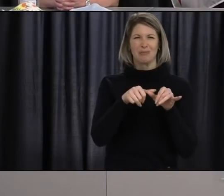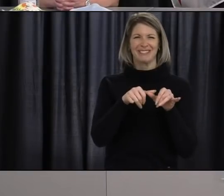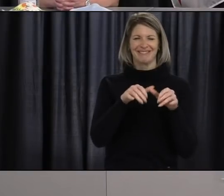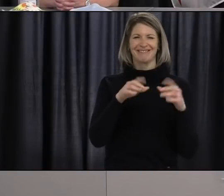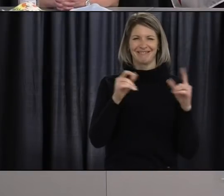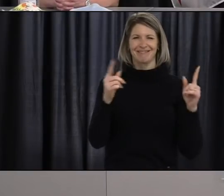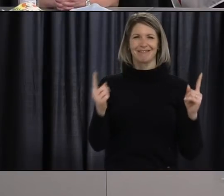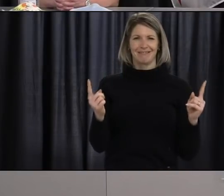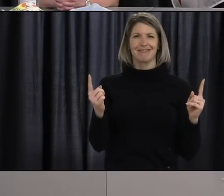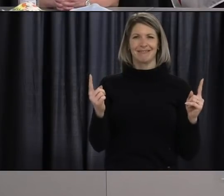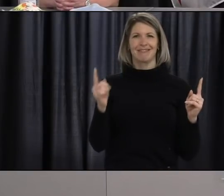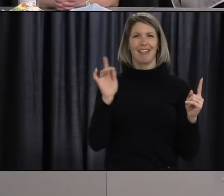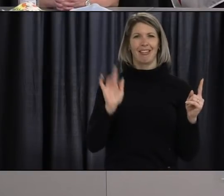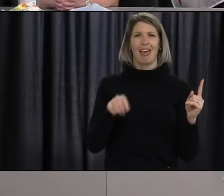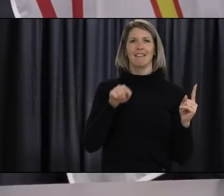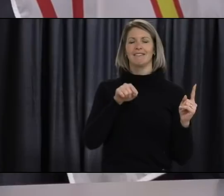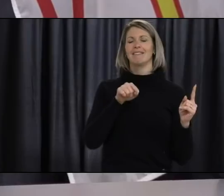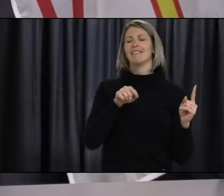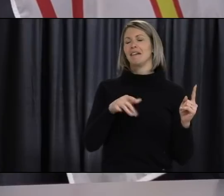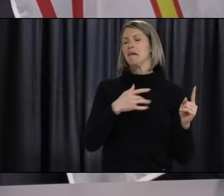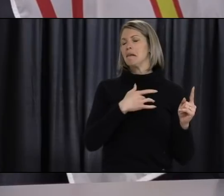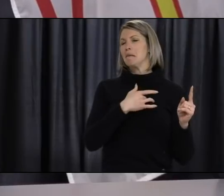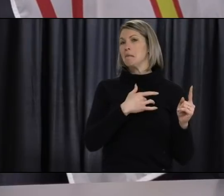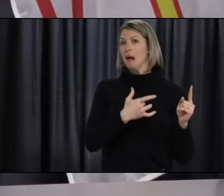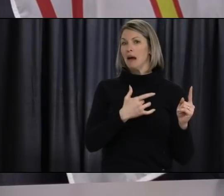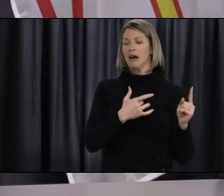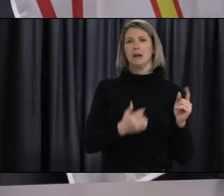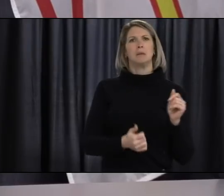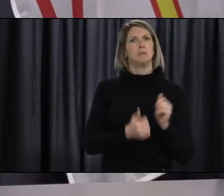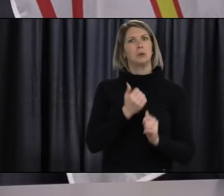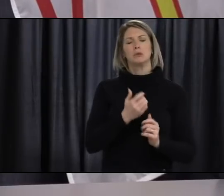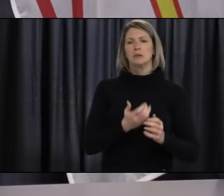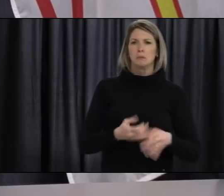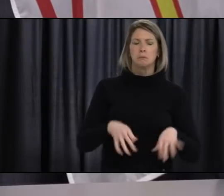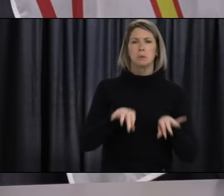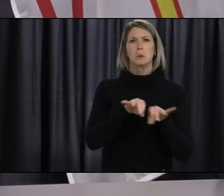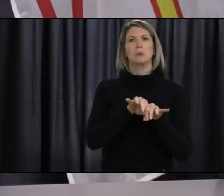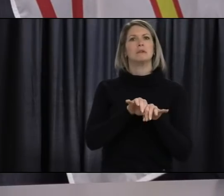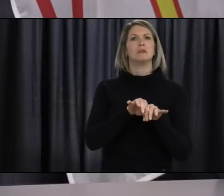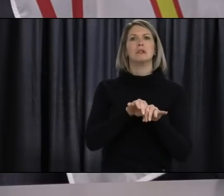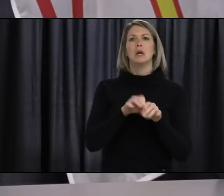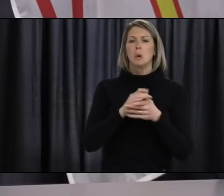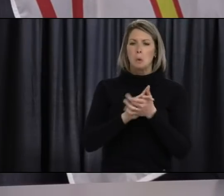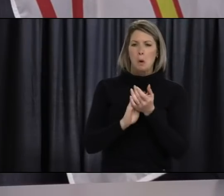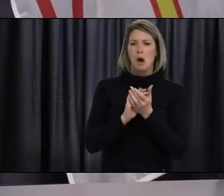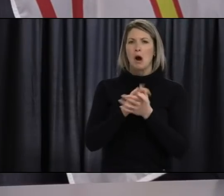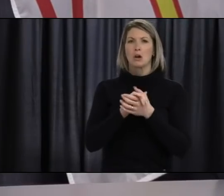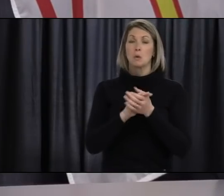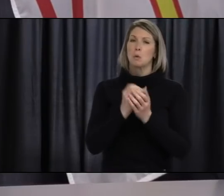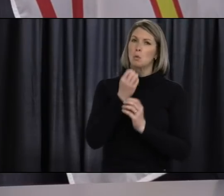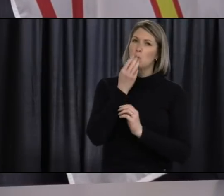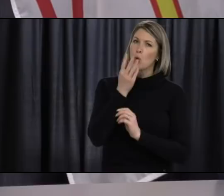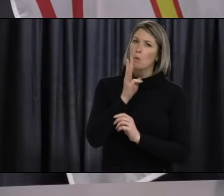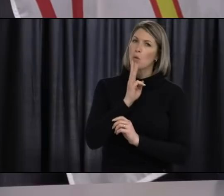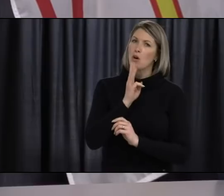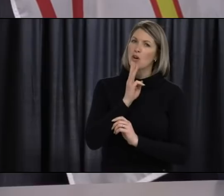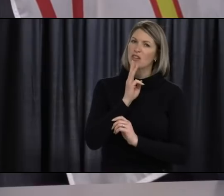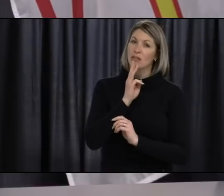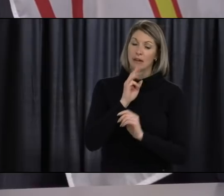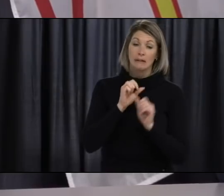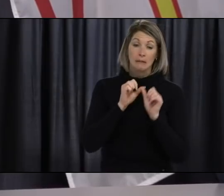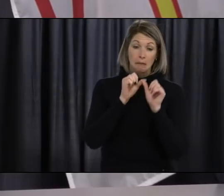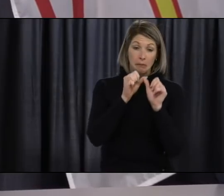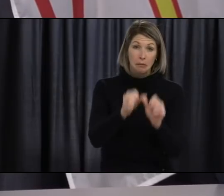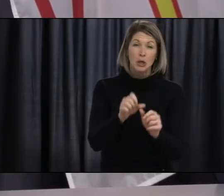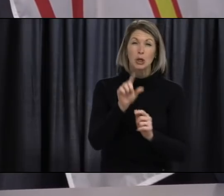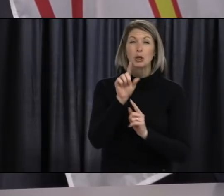enough about the effectiveness of hand washing in warm water for some 20 to 30 seconds. This is very effective, and I know I find